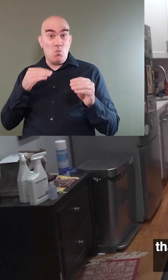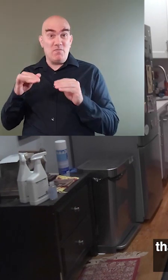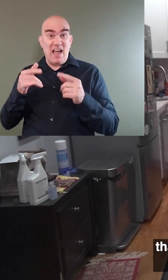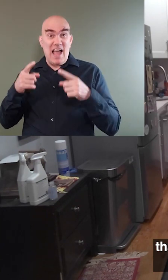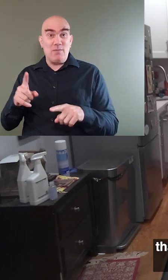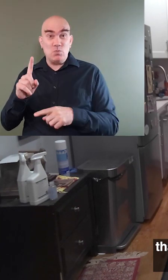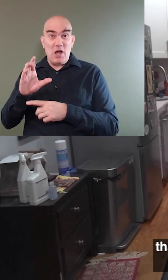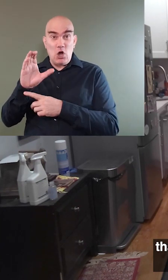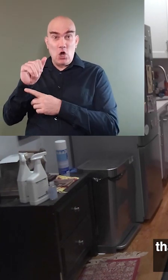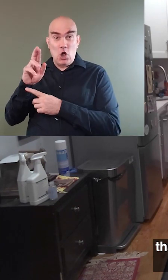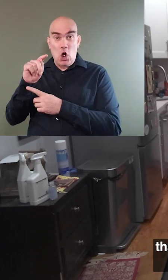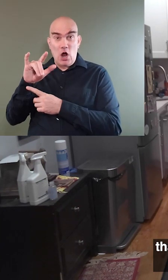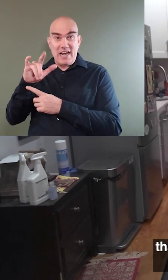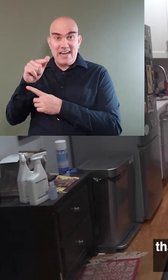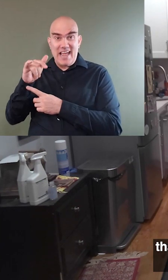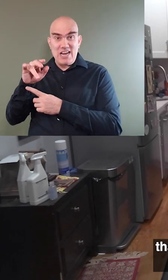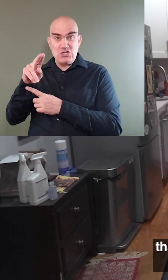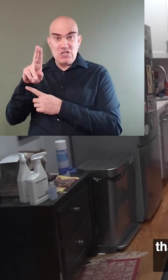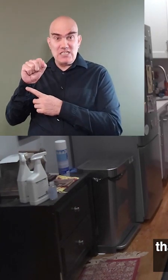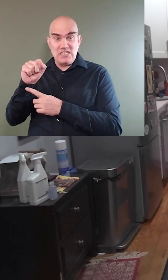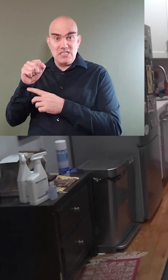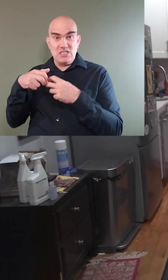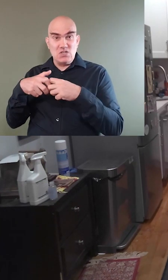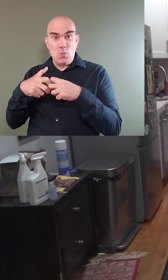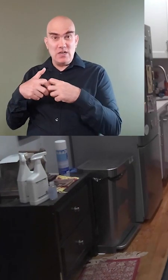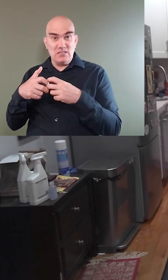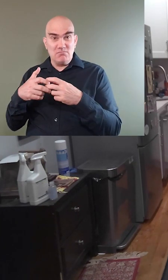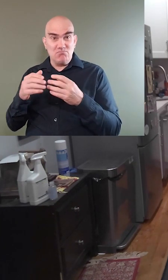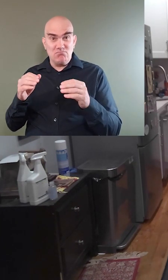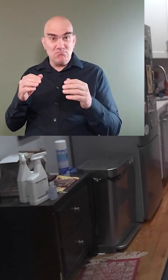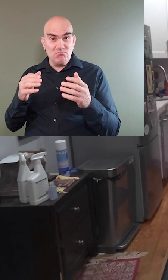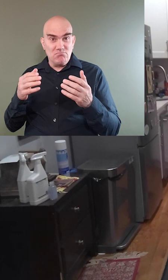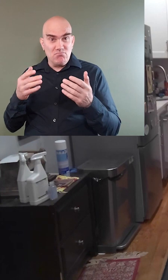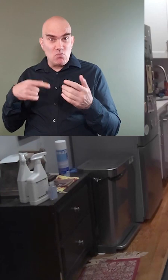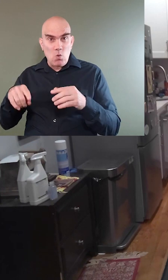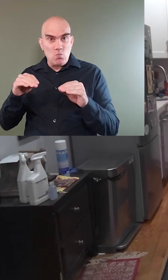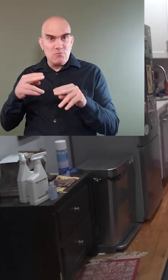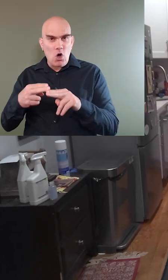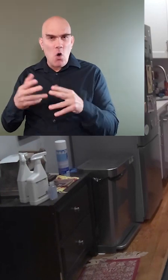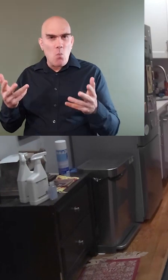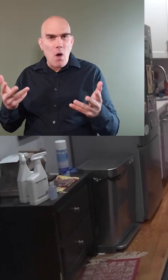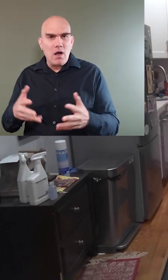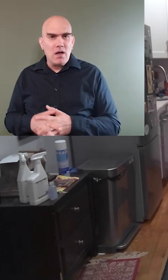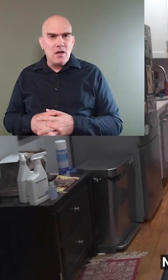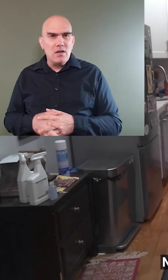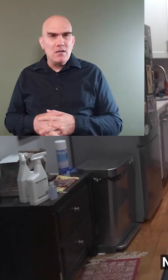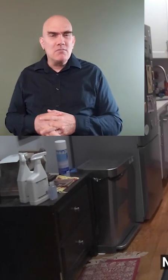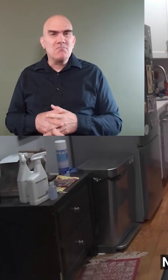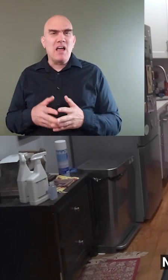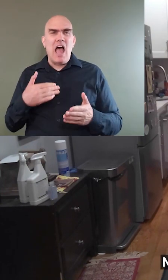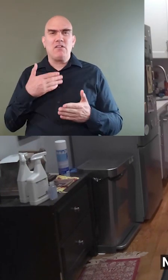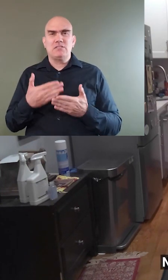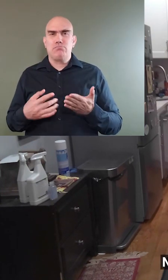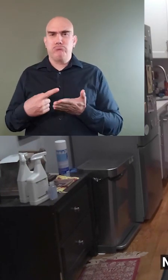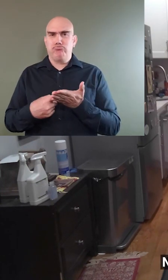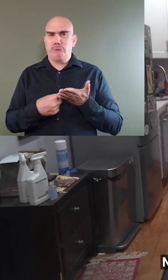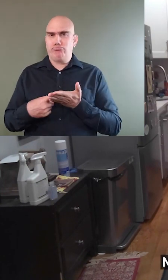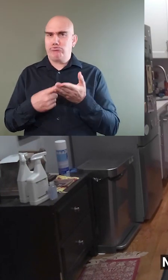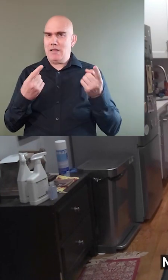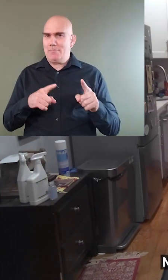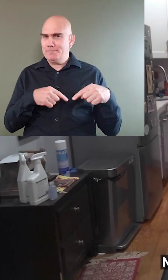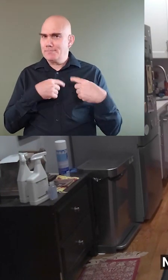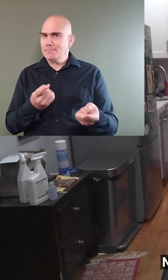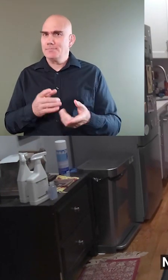cartilaginous joints movements? Discuss, everybody. Now, there's